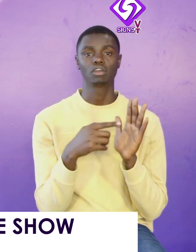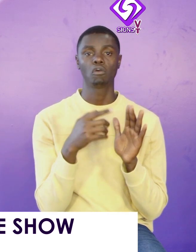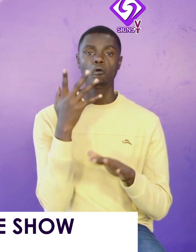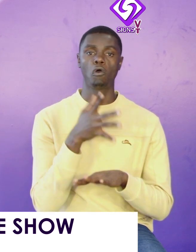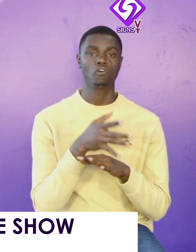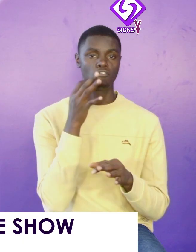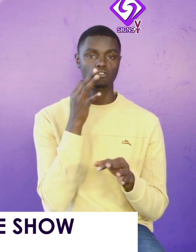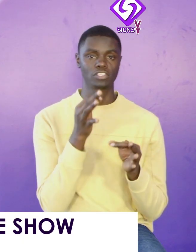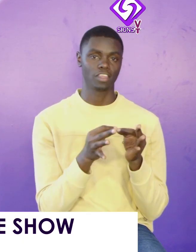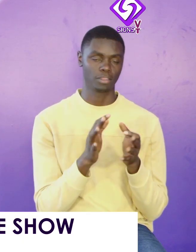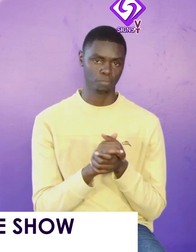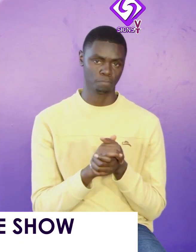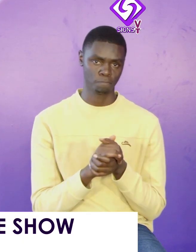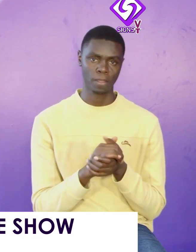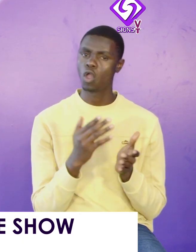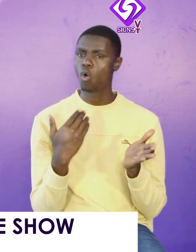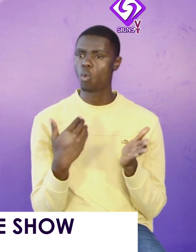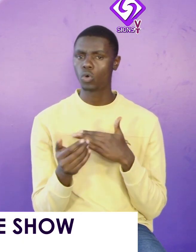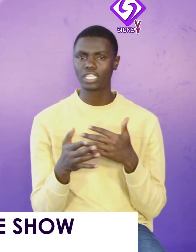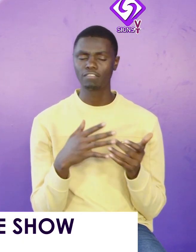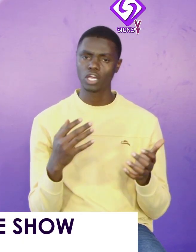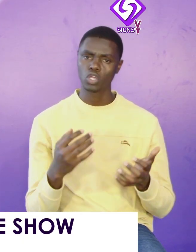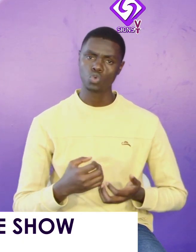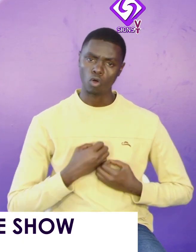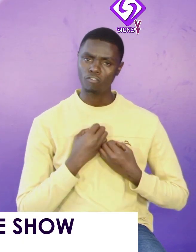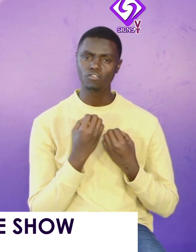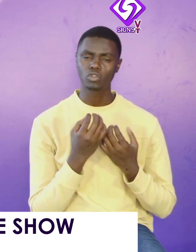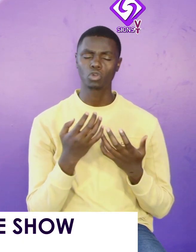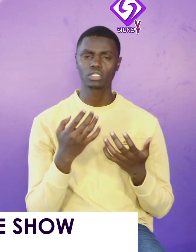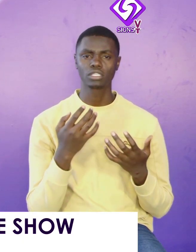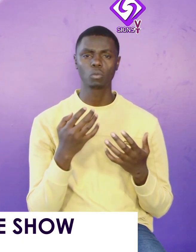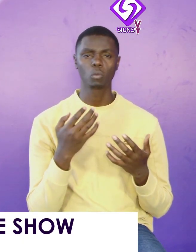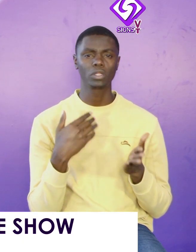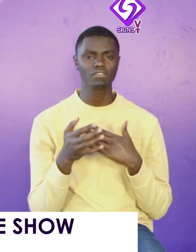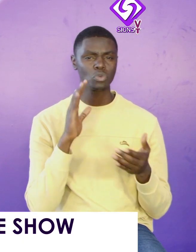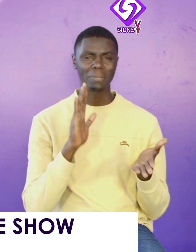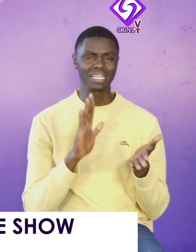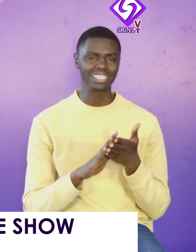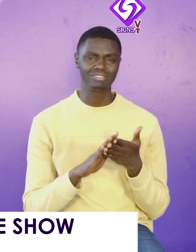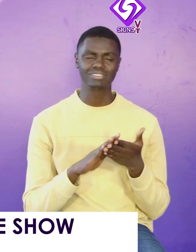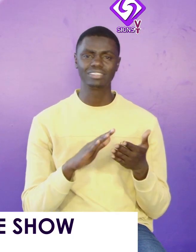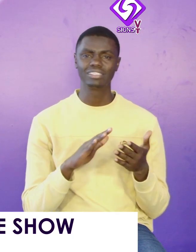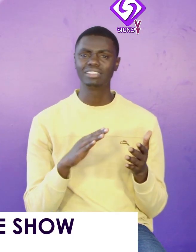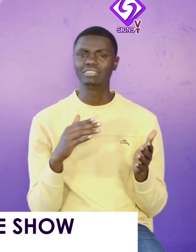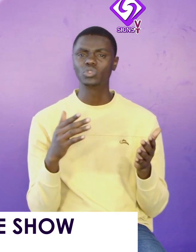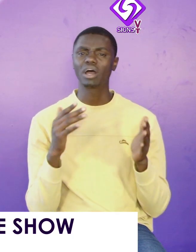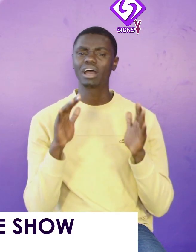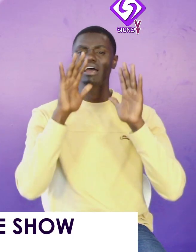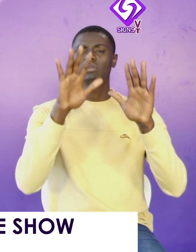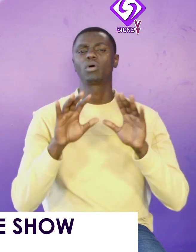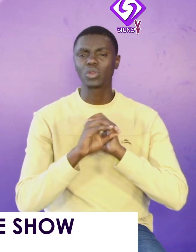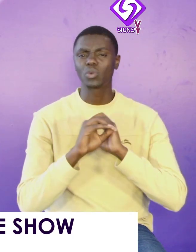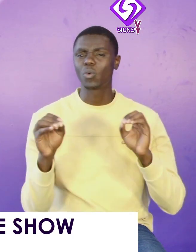faith. Whatever your confession of faith is, it doesn't matter the kind of religion you